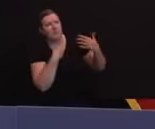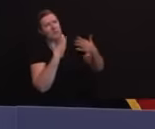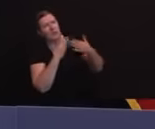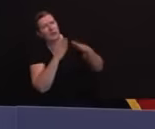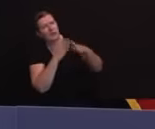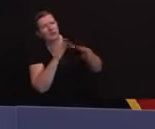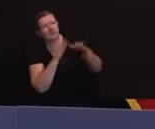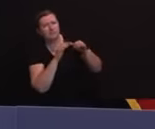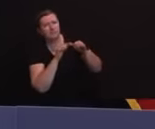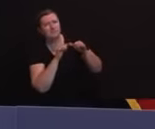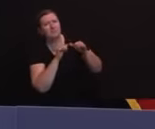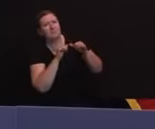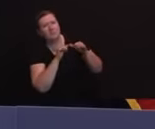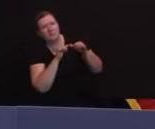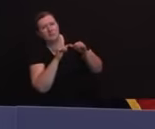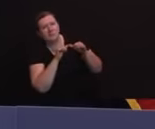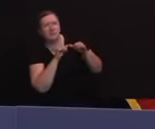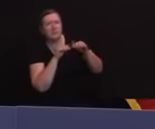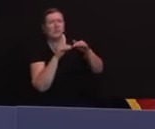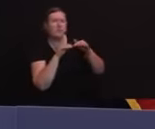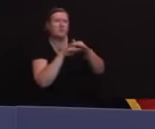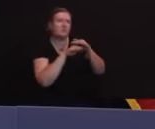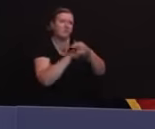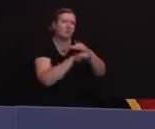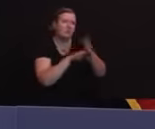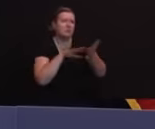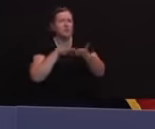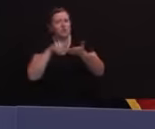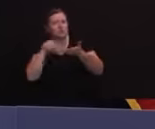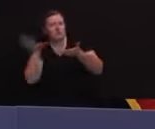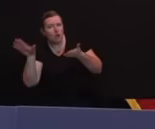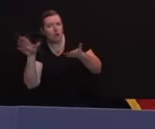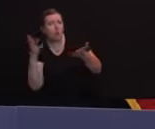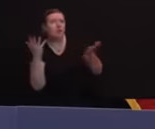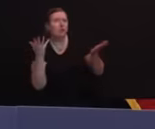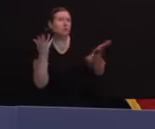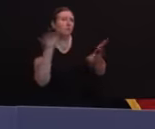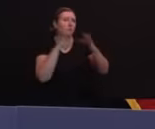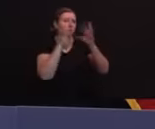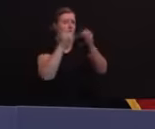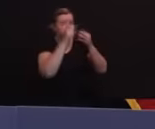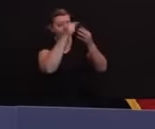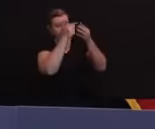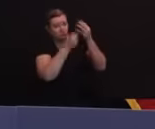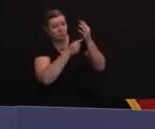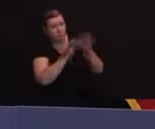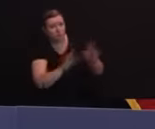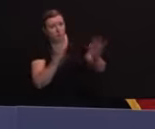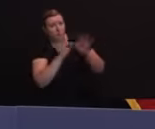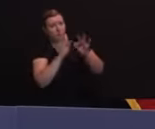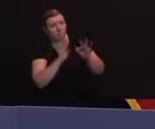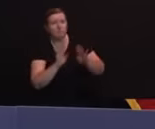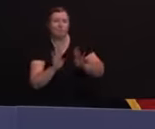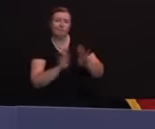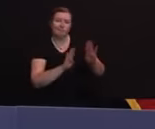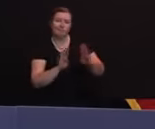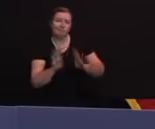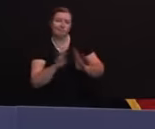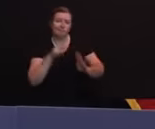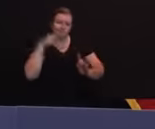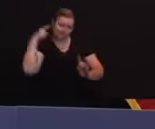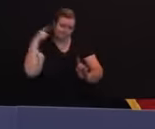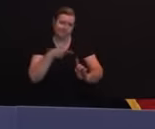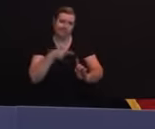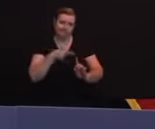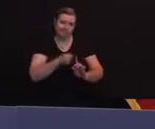discharges, and the most important component of our predictive modeling is behaviors. And we make assumptions